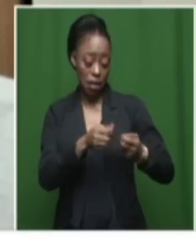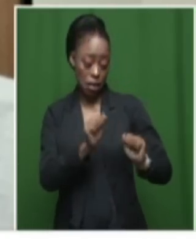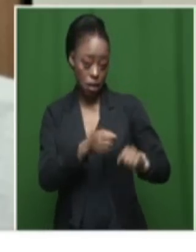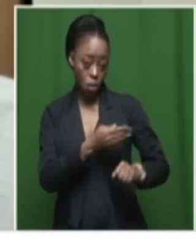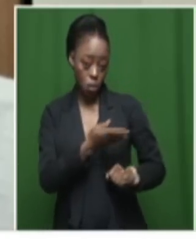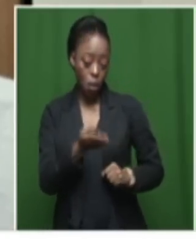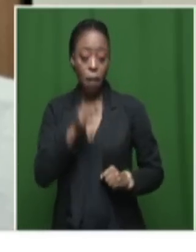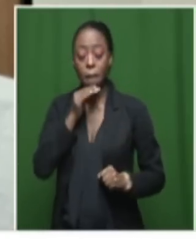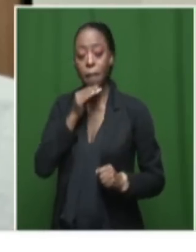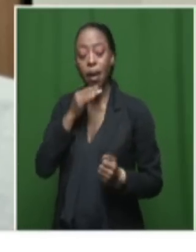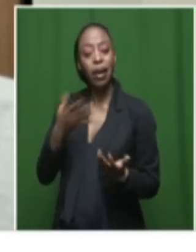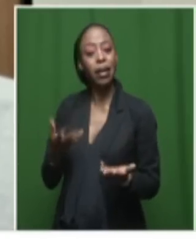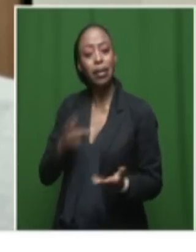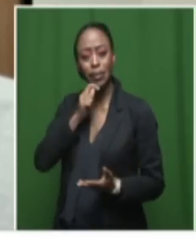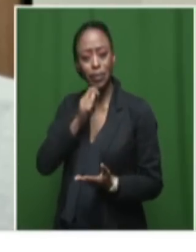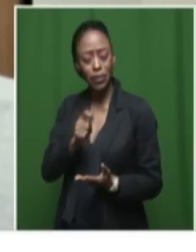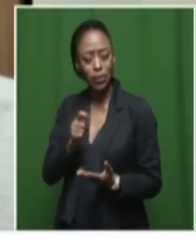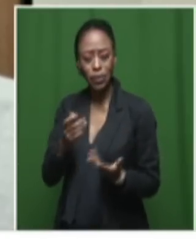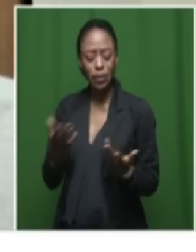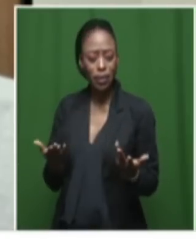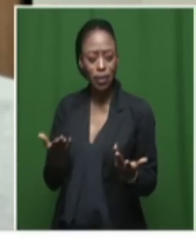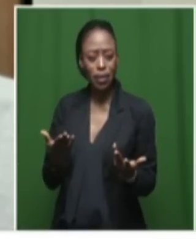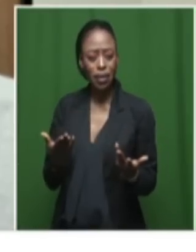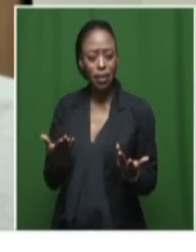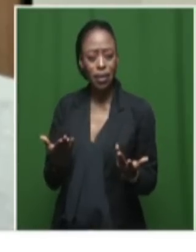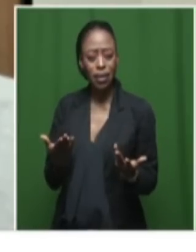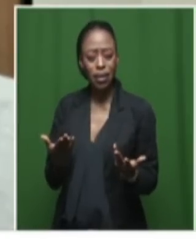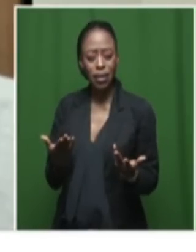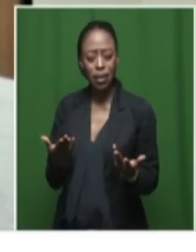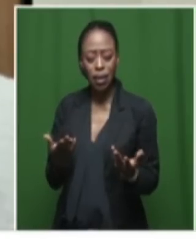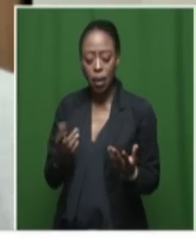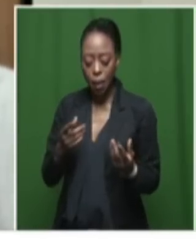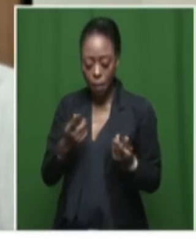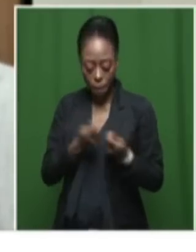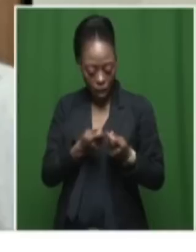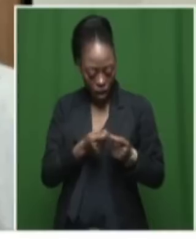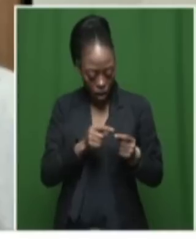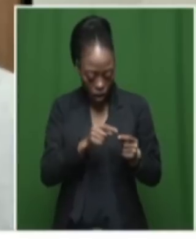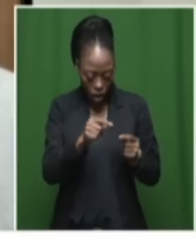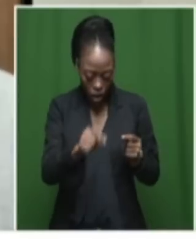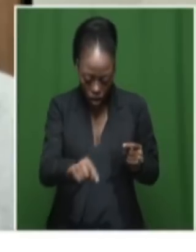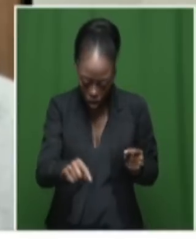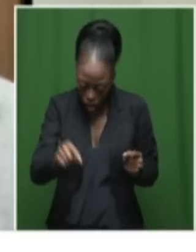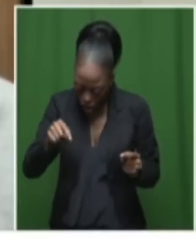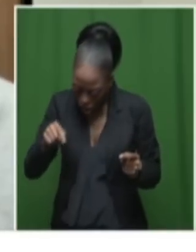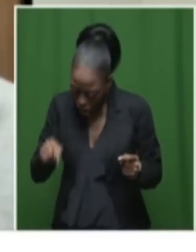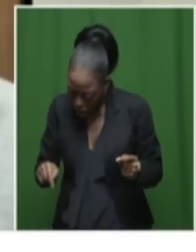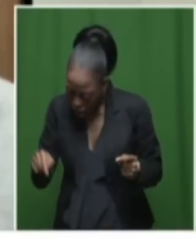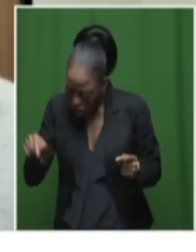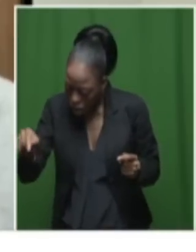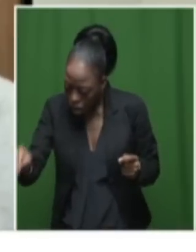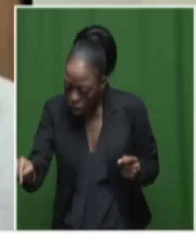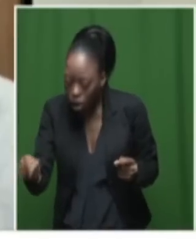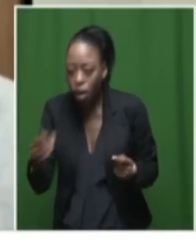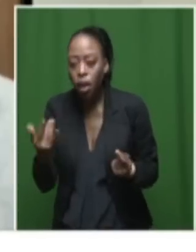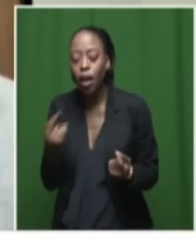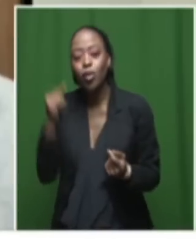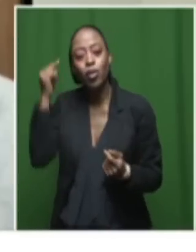Is there necessarily a straight line that connects the funding to the actual narrative of